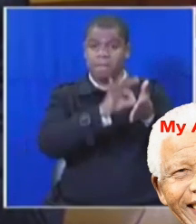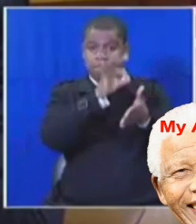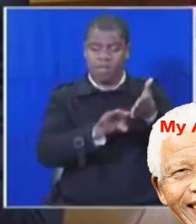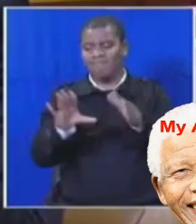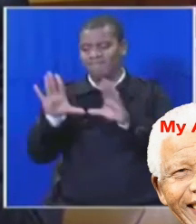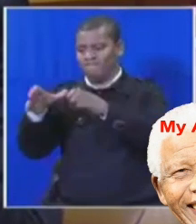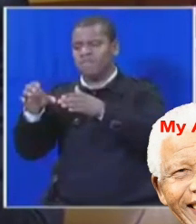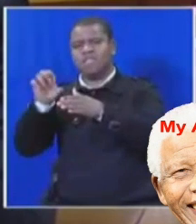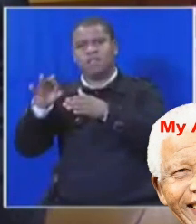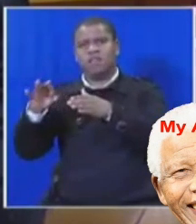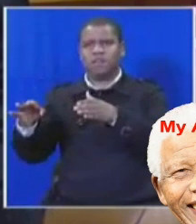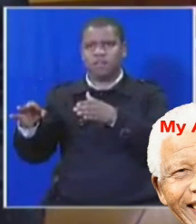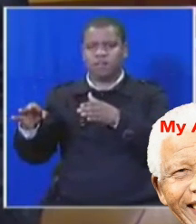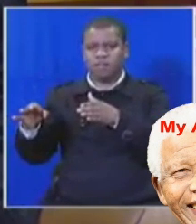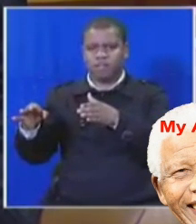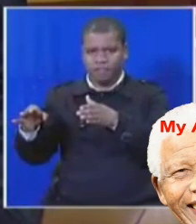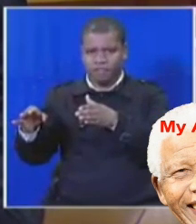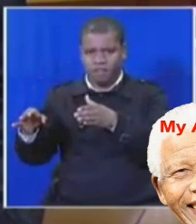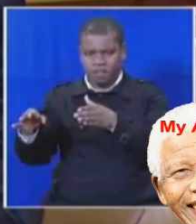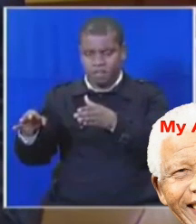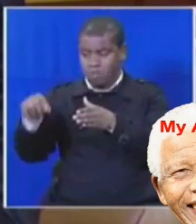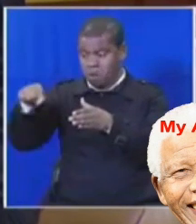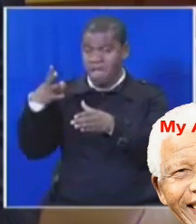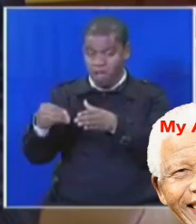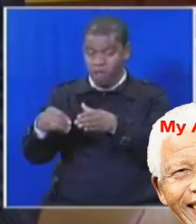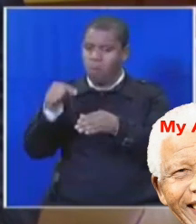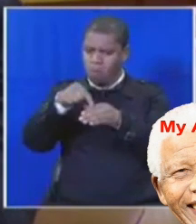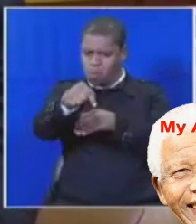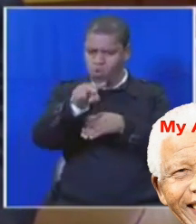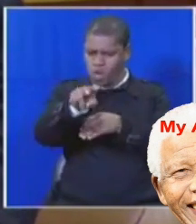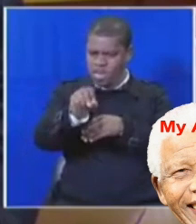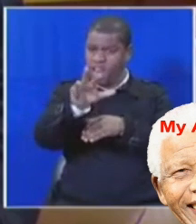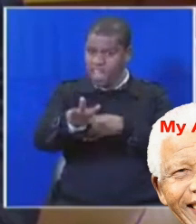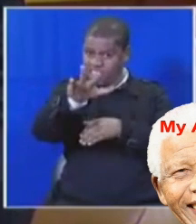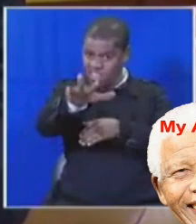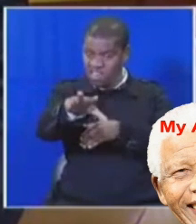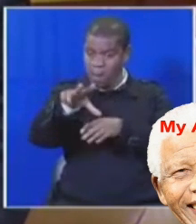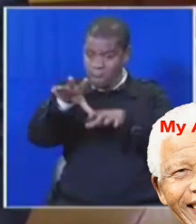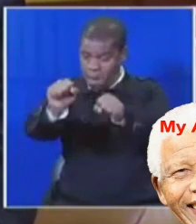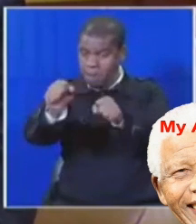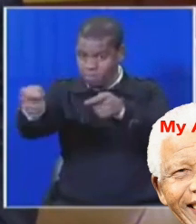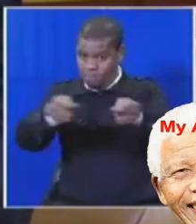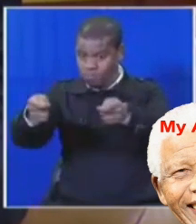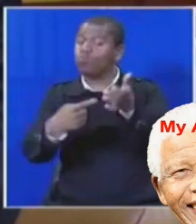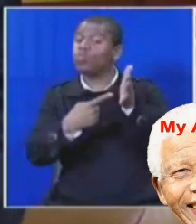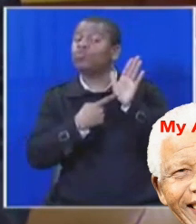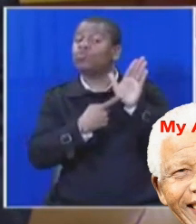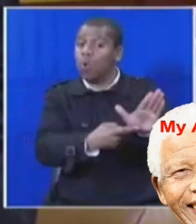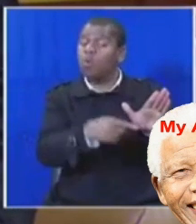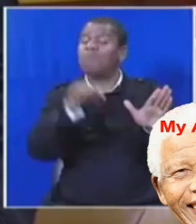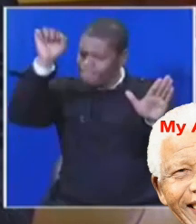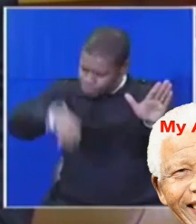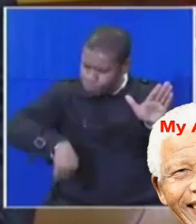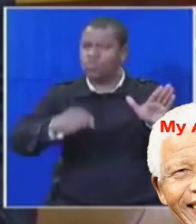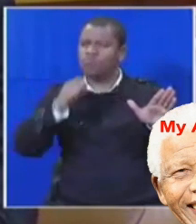a manifesto. And when we take over government in 2019, we will show you that indeed